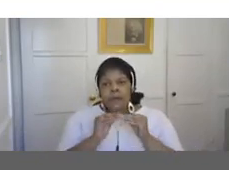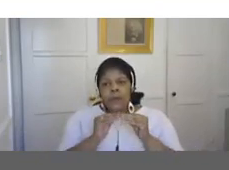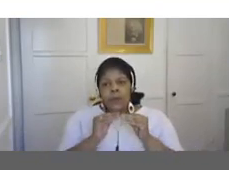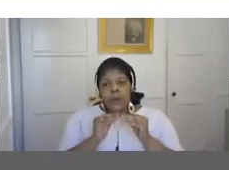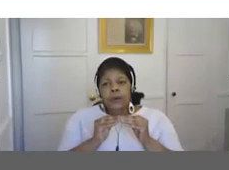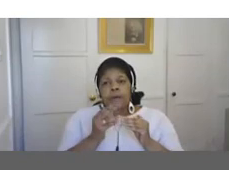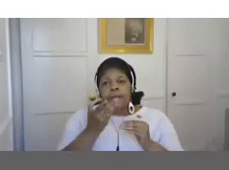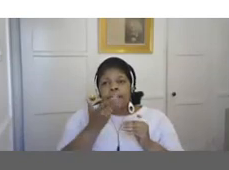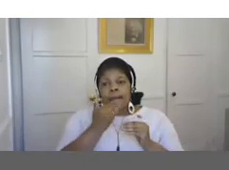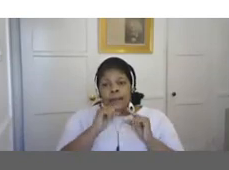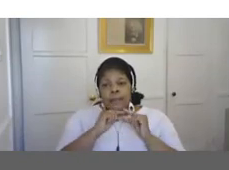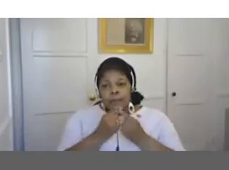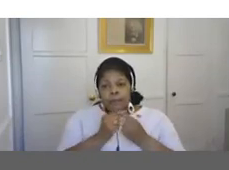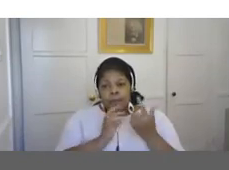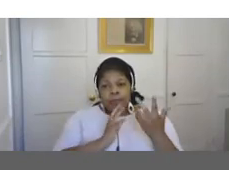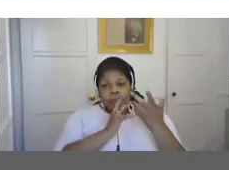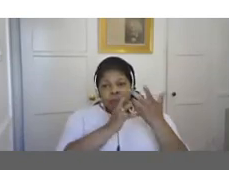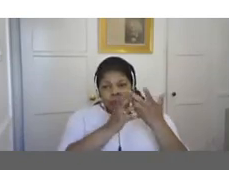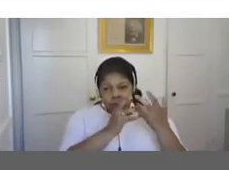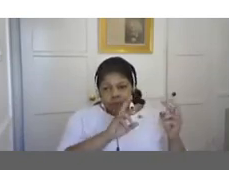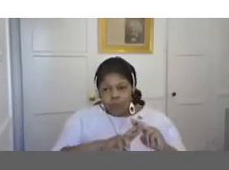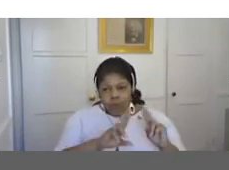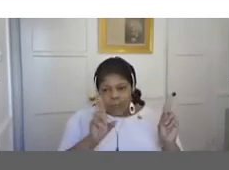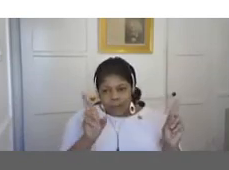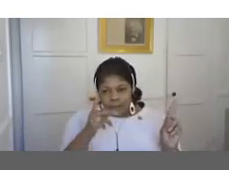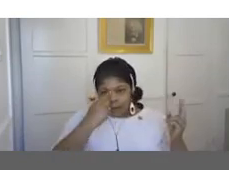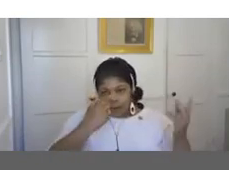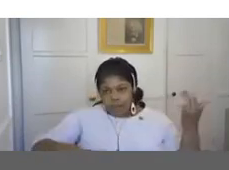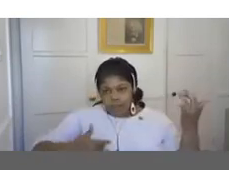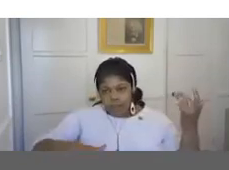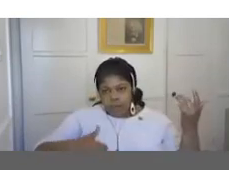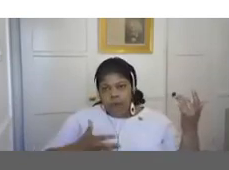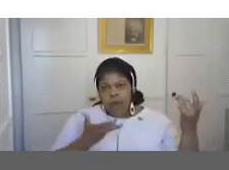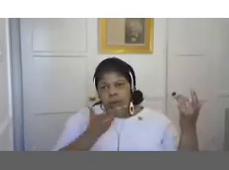colors and do a variety of things in here. We're gonna also use